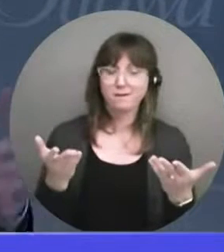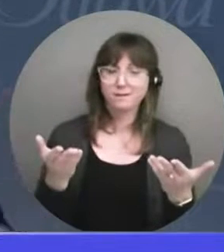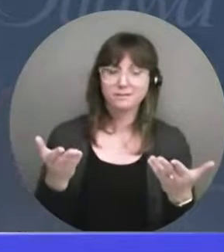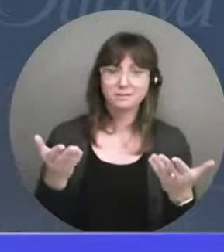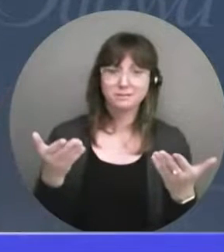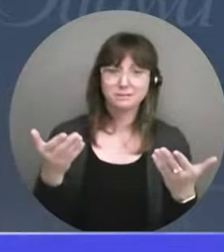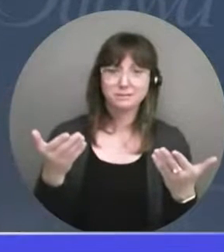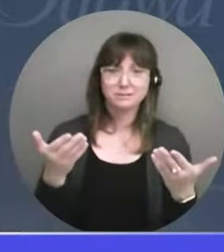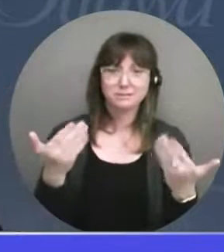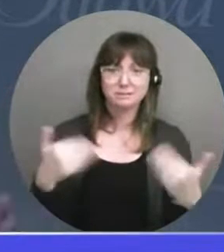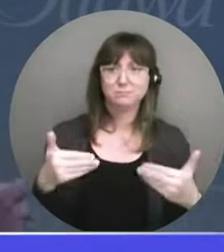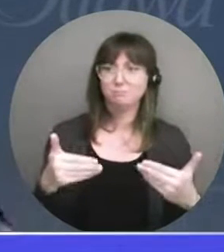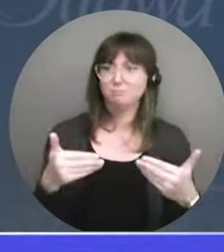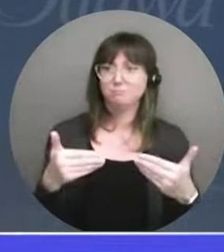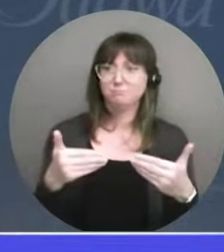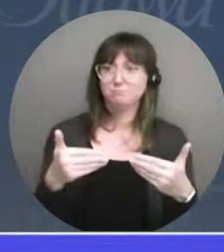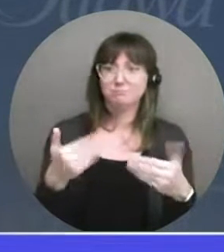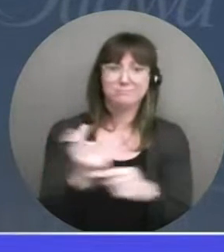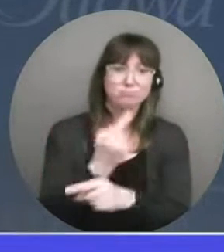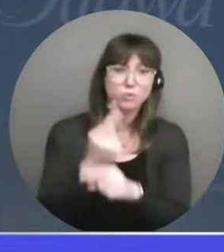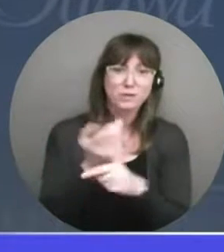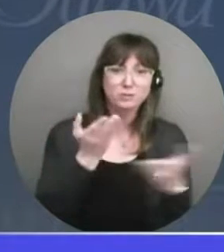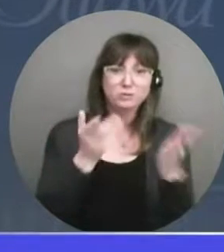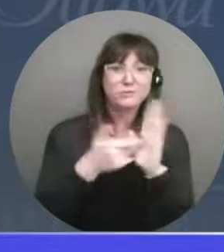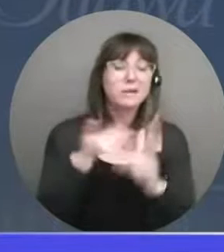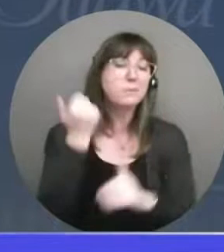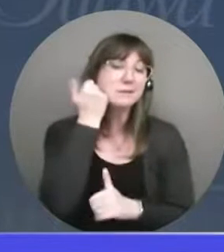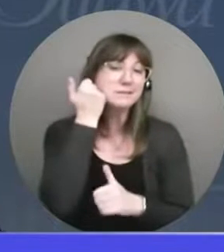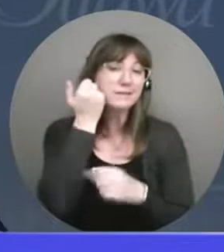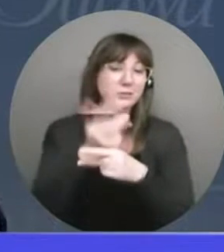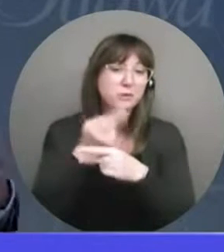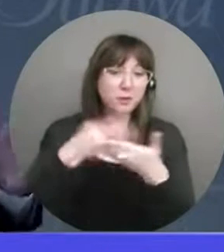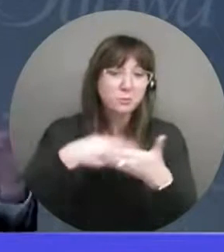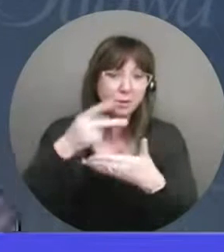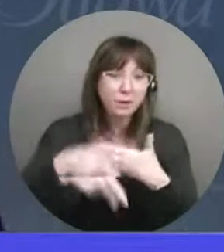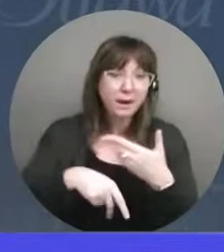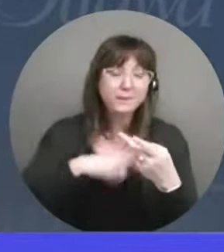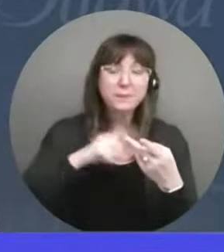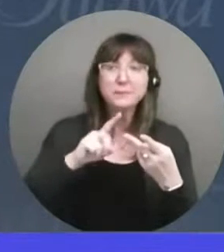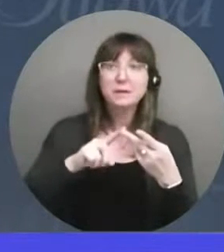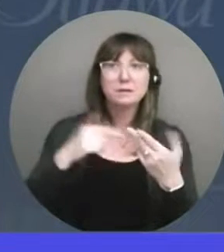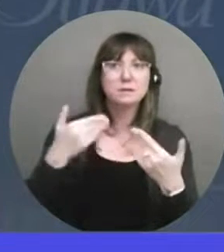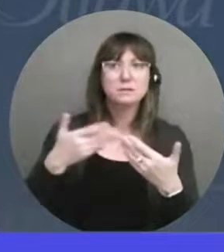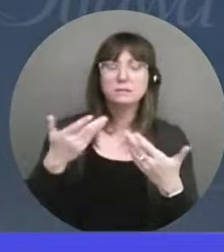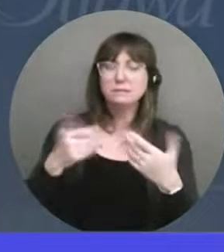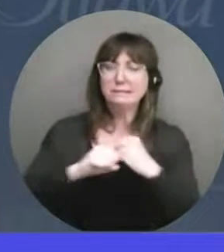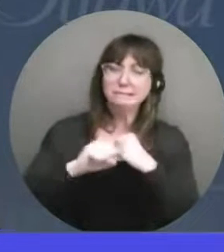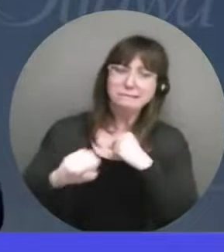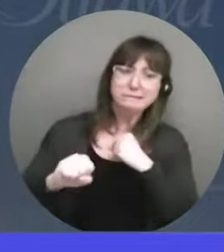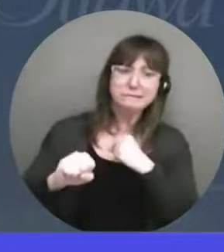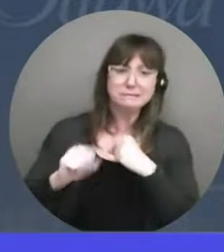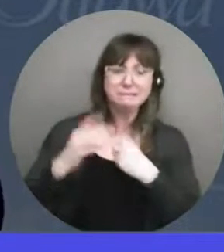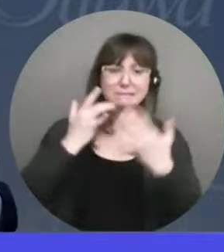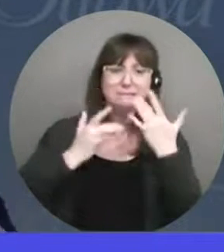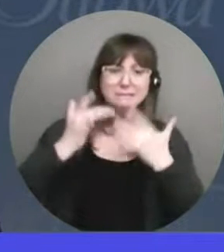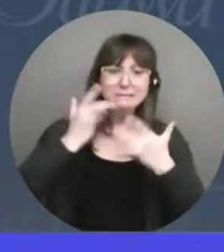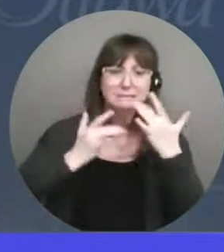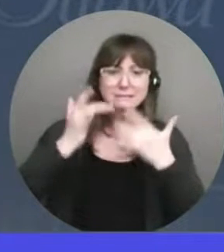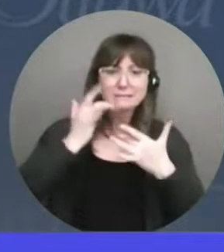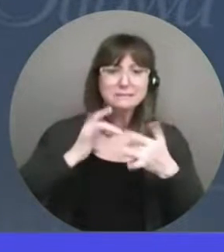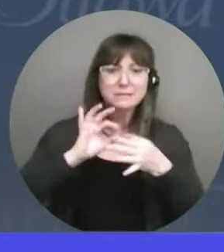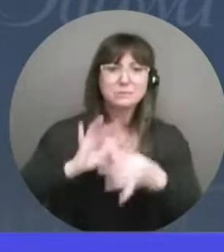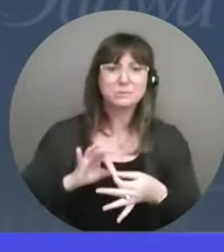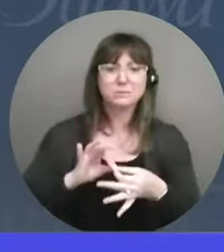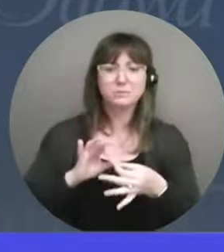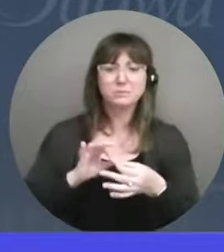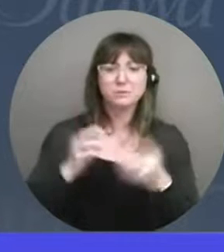basic services, such as the dental care program, and they're really stretched in terms of resources for the